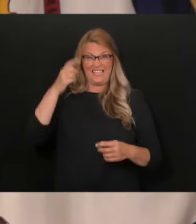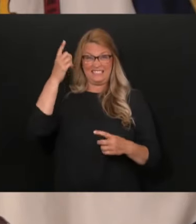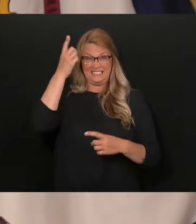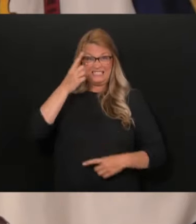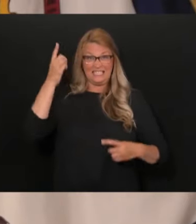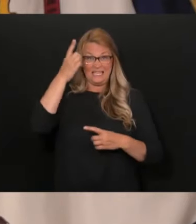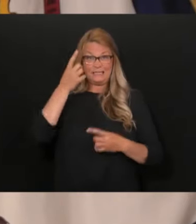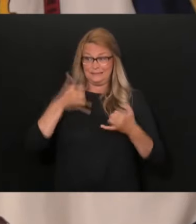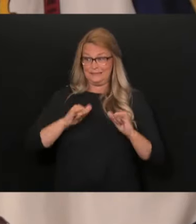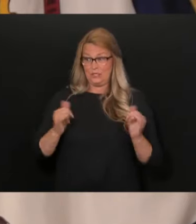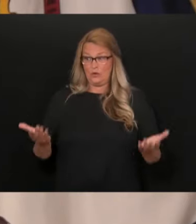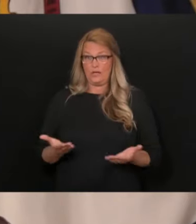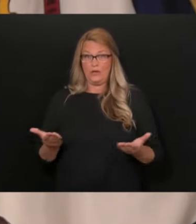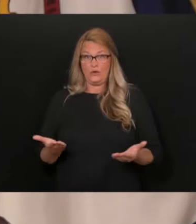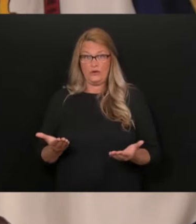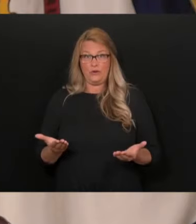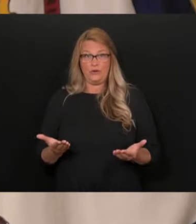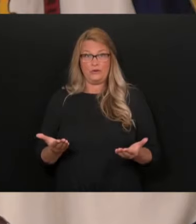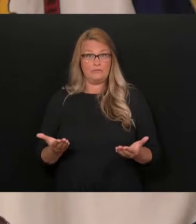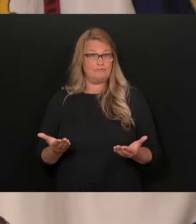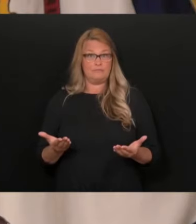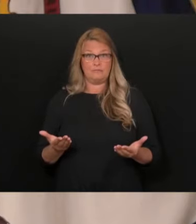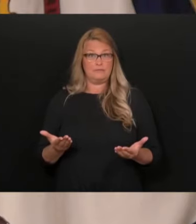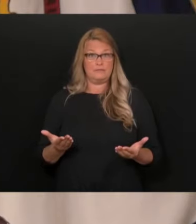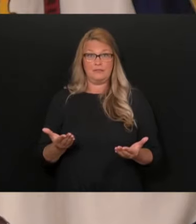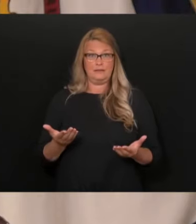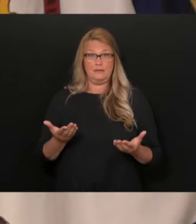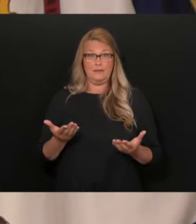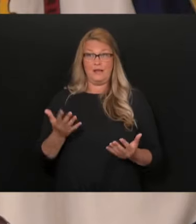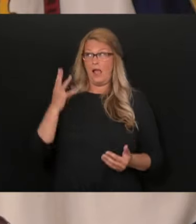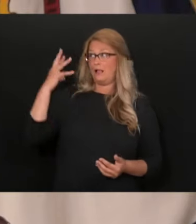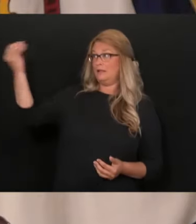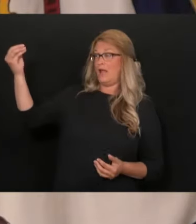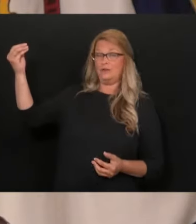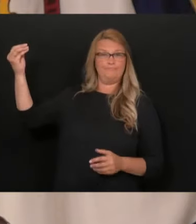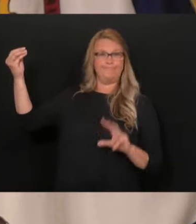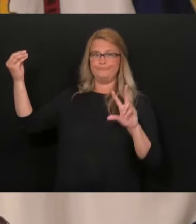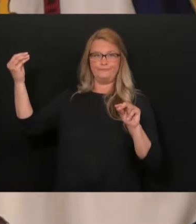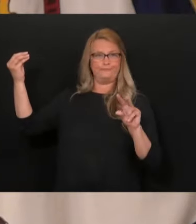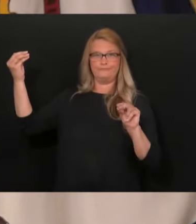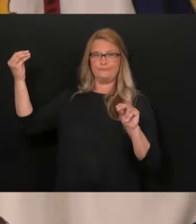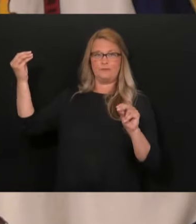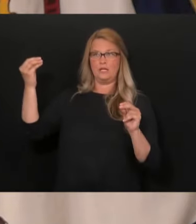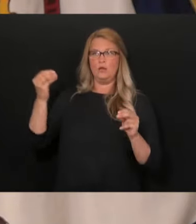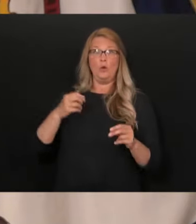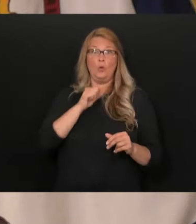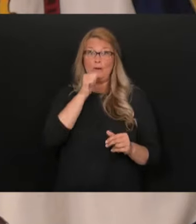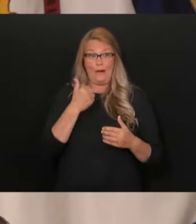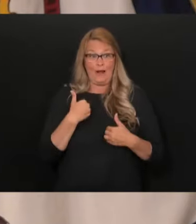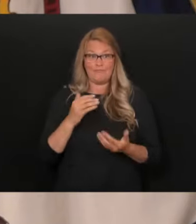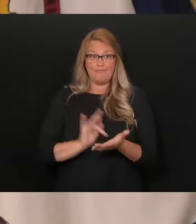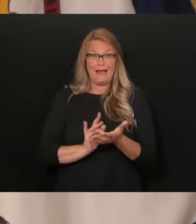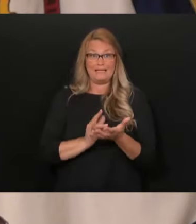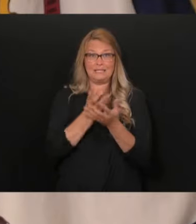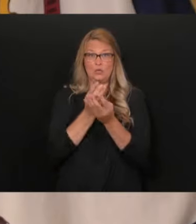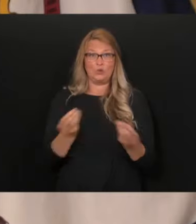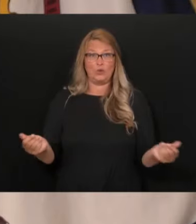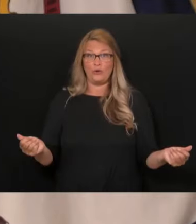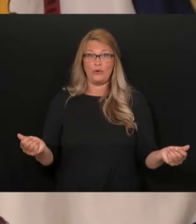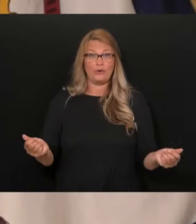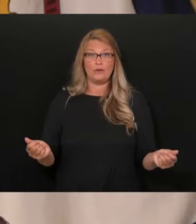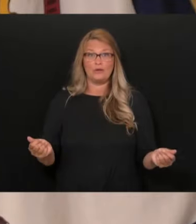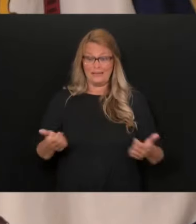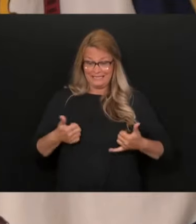still right here. It hasn't gone anywhere. We don't have a drug to stop it, and it's still right